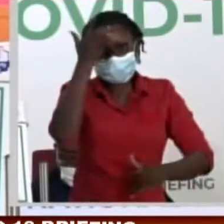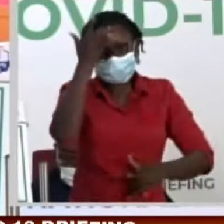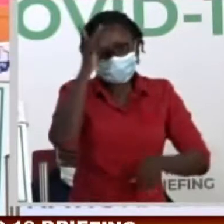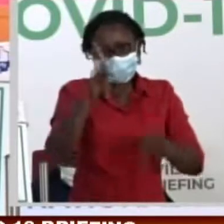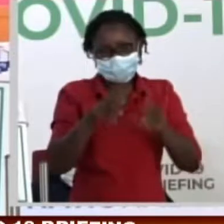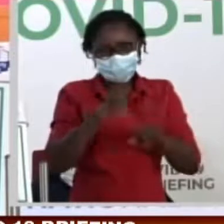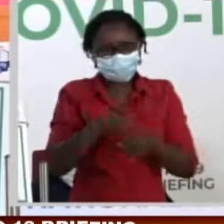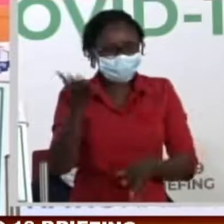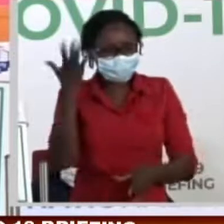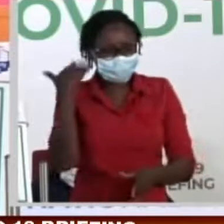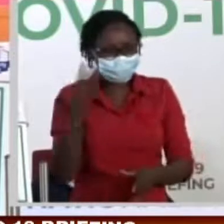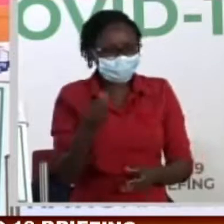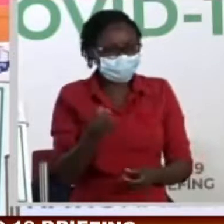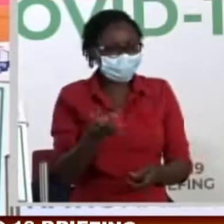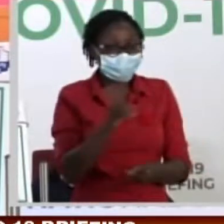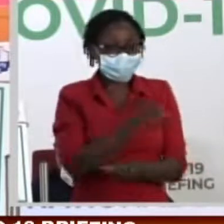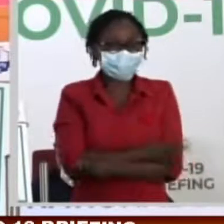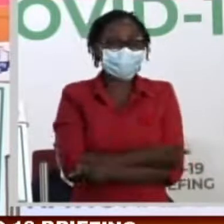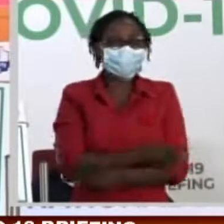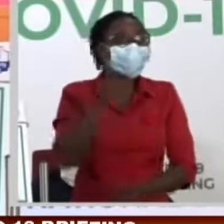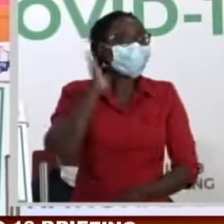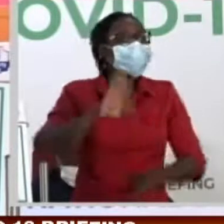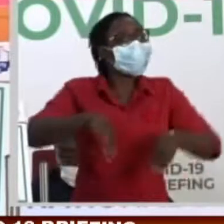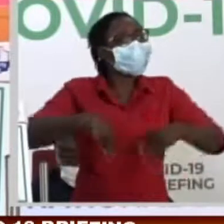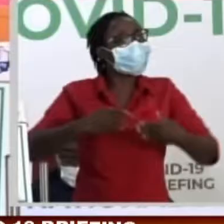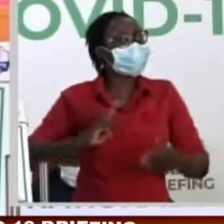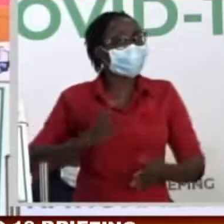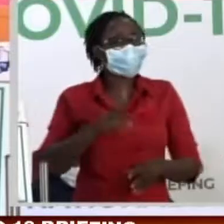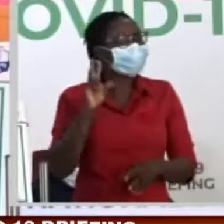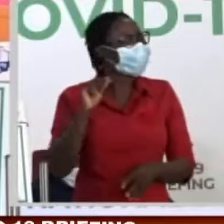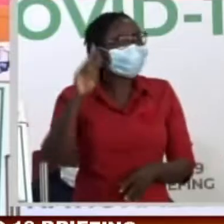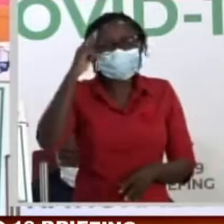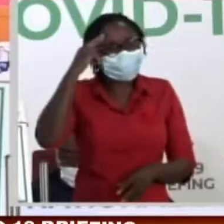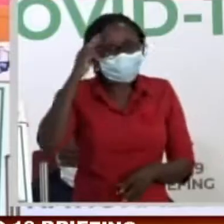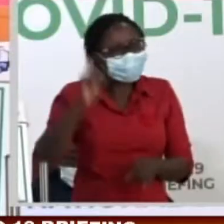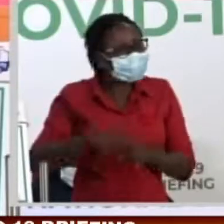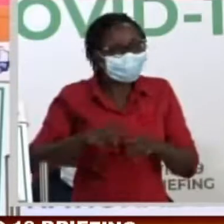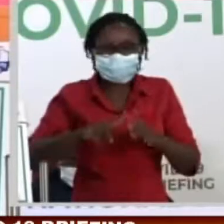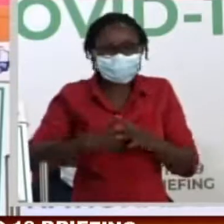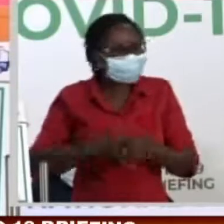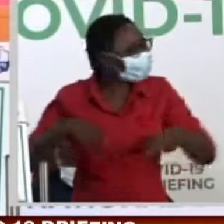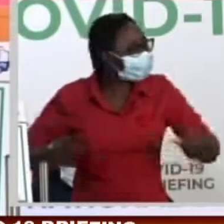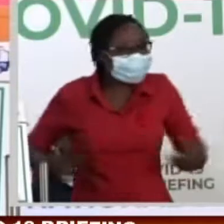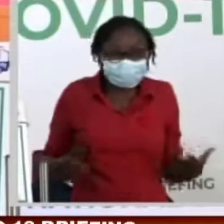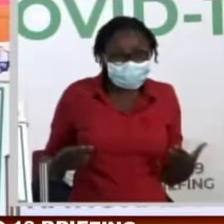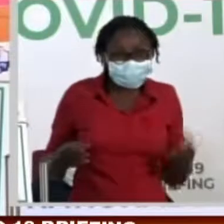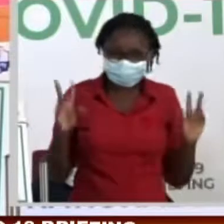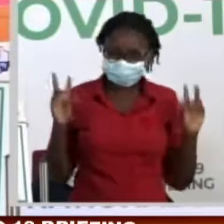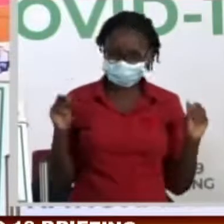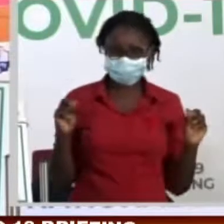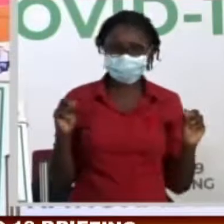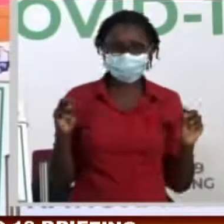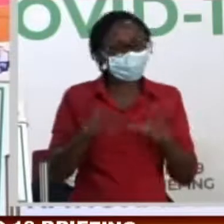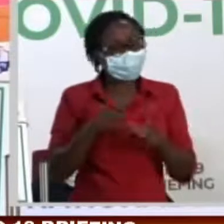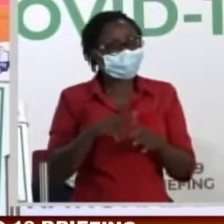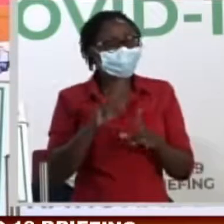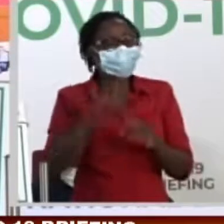days should give us no reason to start rejoicing yet or to lower our